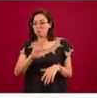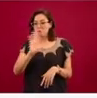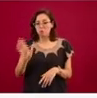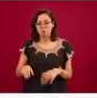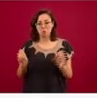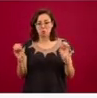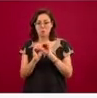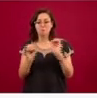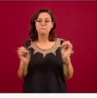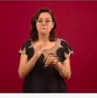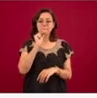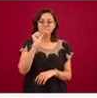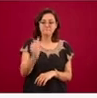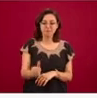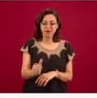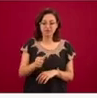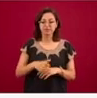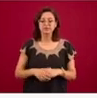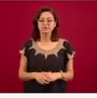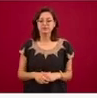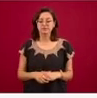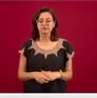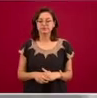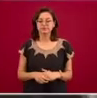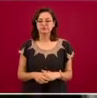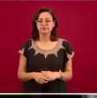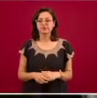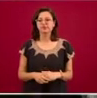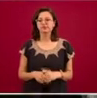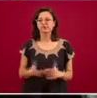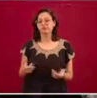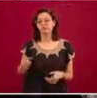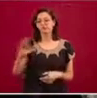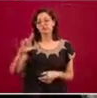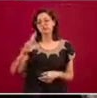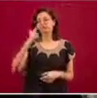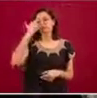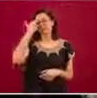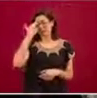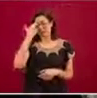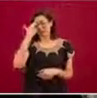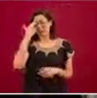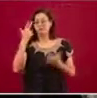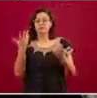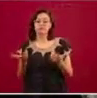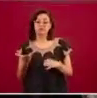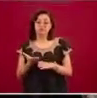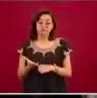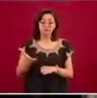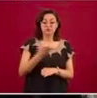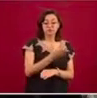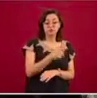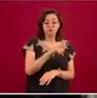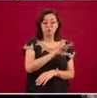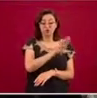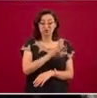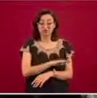when we see that the curve is not going up anymore, means that these last few days we haven't had that